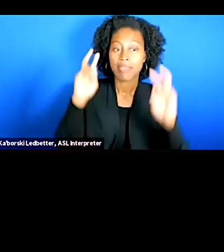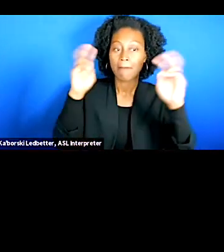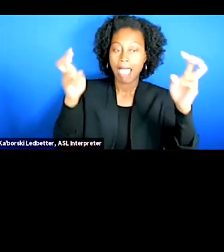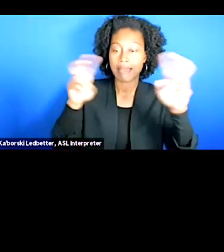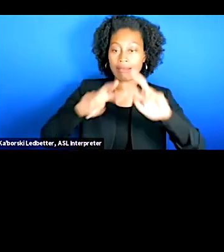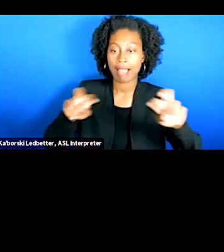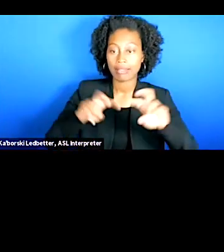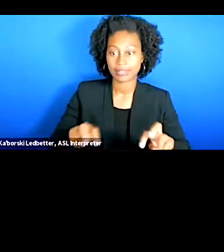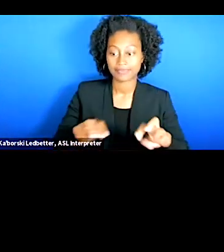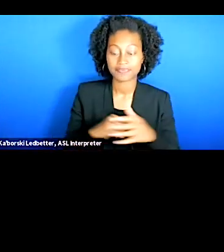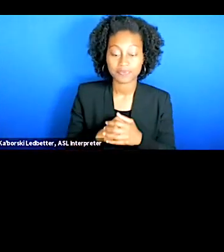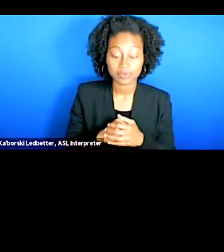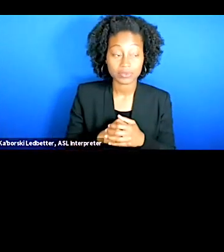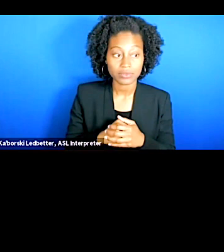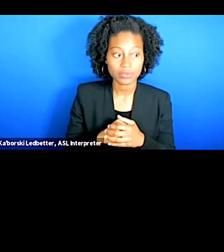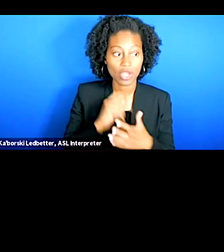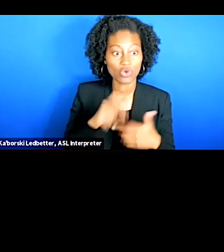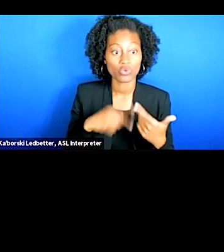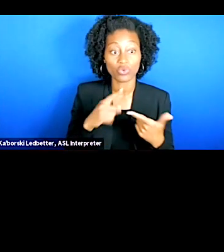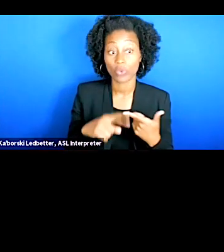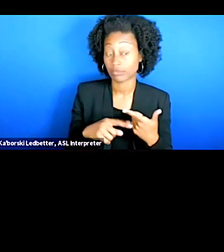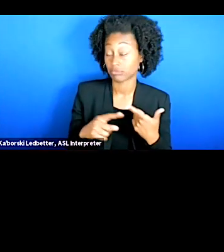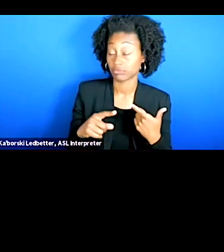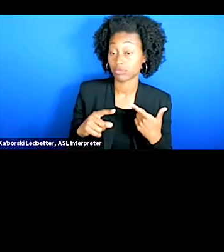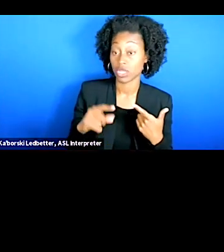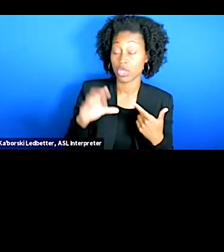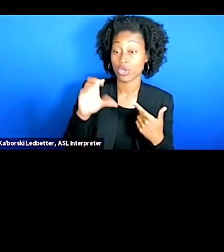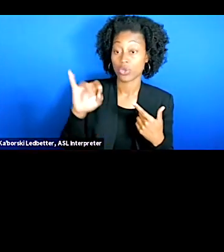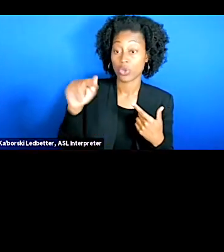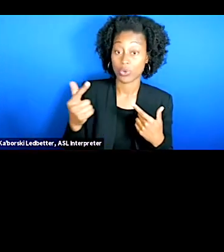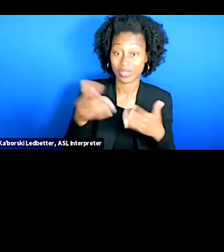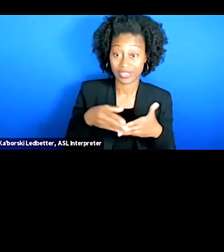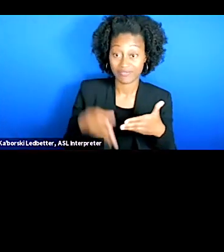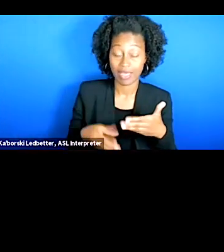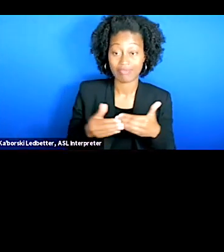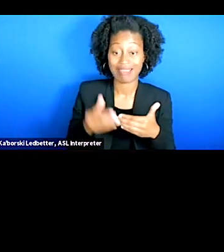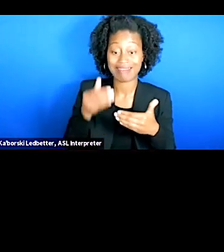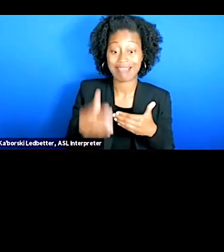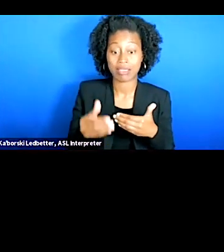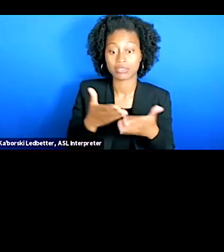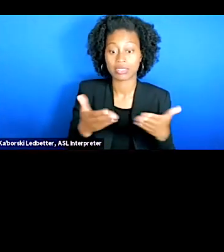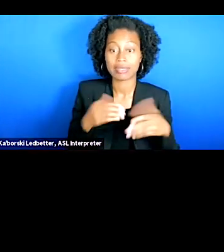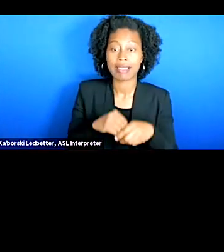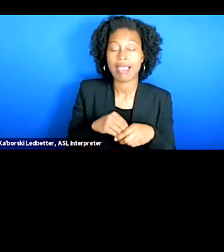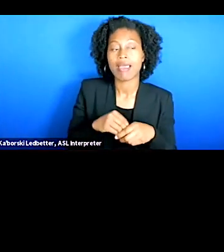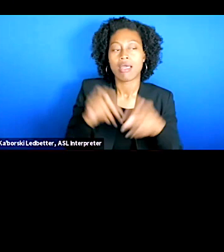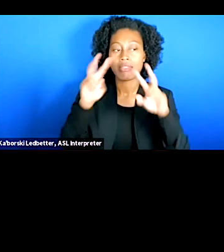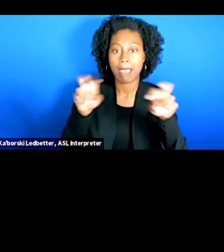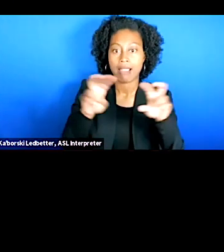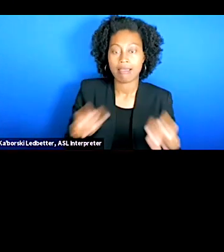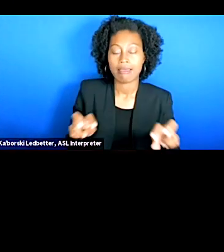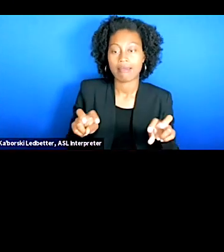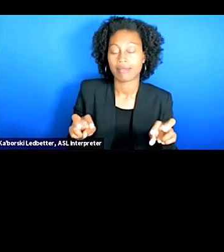So once coding is completed, the next step in the analytic process is thematic analysis, which is a fancy way of saying